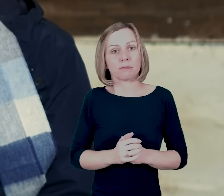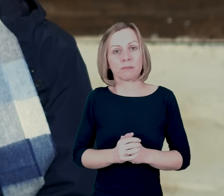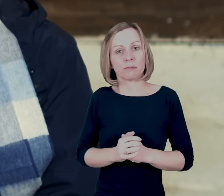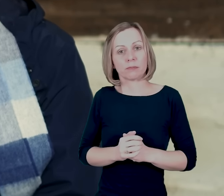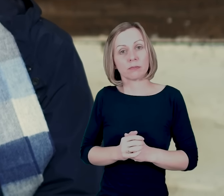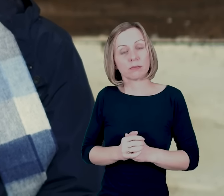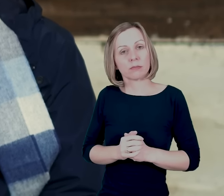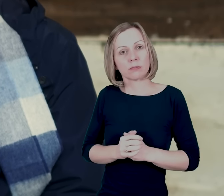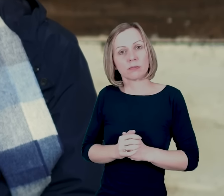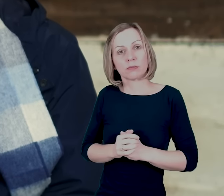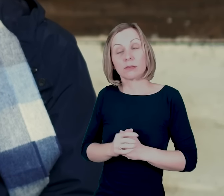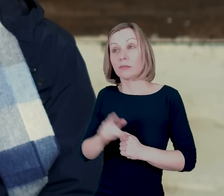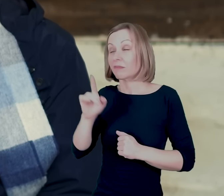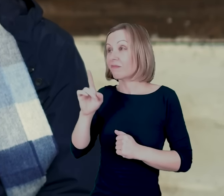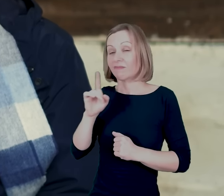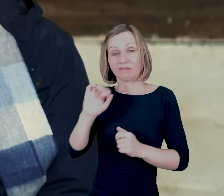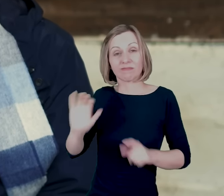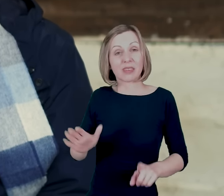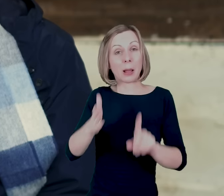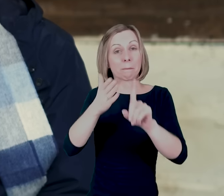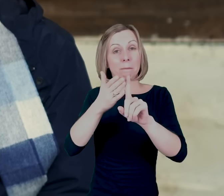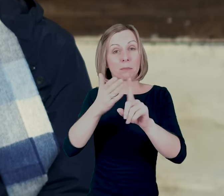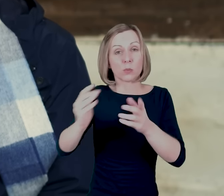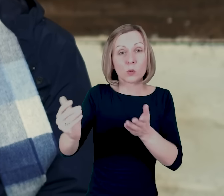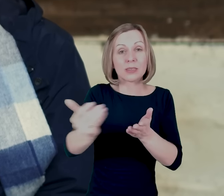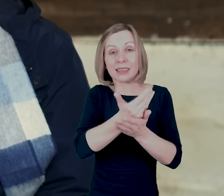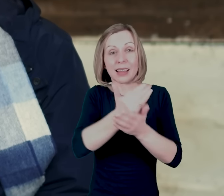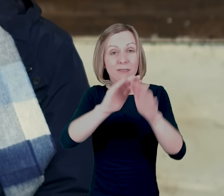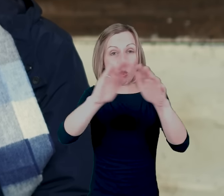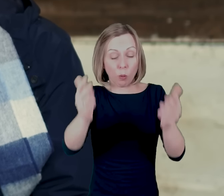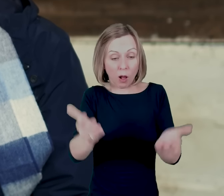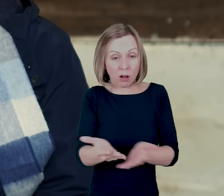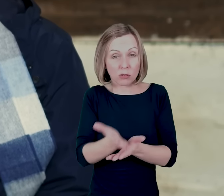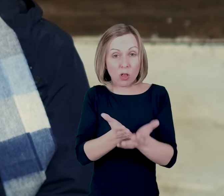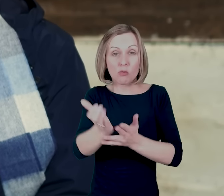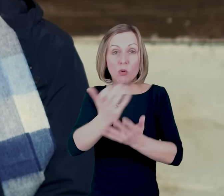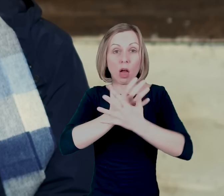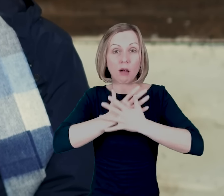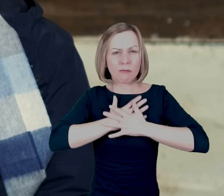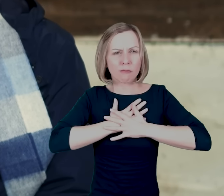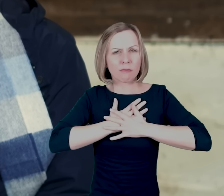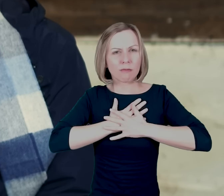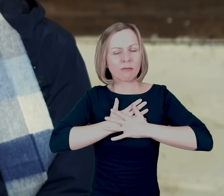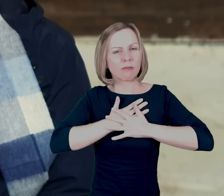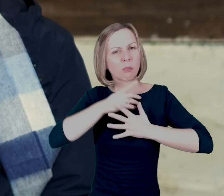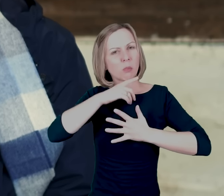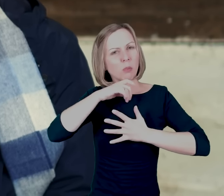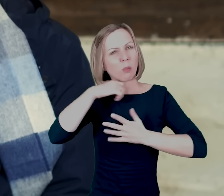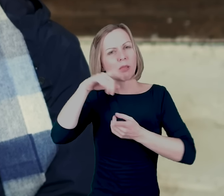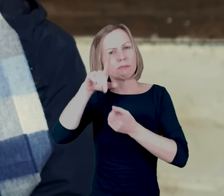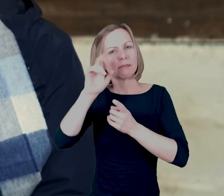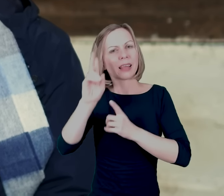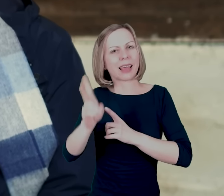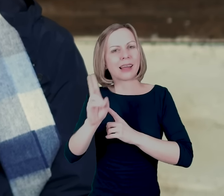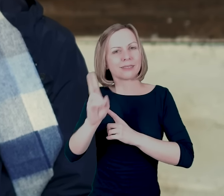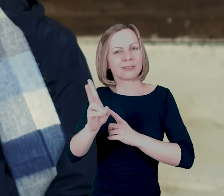And God comes to save the world with his love. Let us hear that story again, a story that you've heard many times